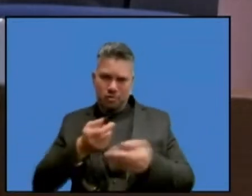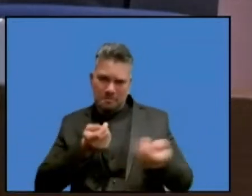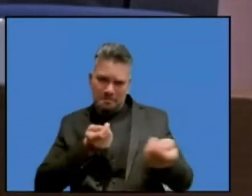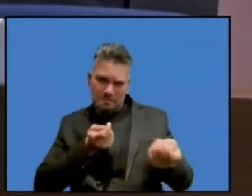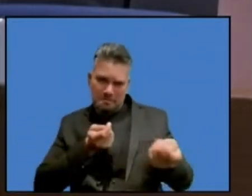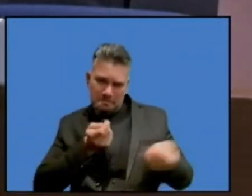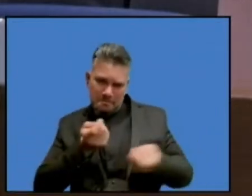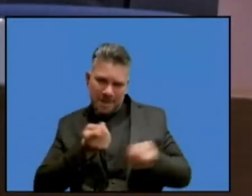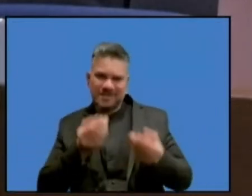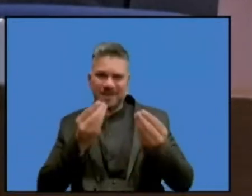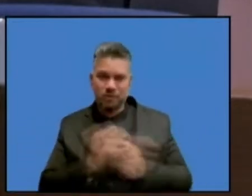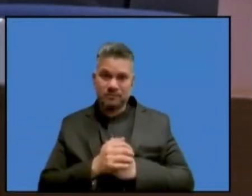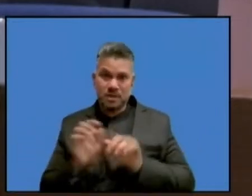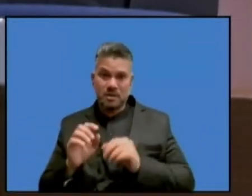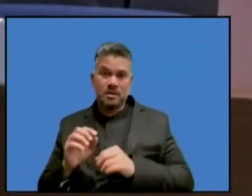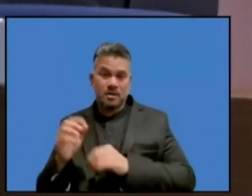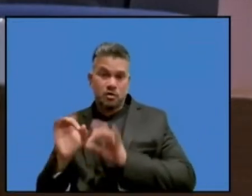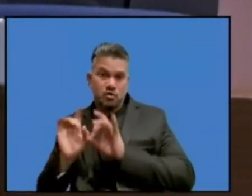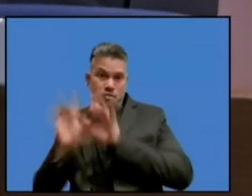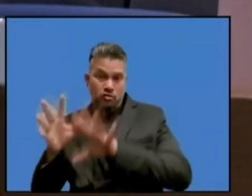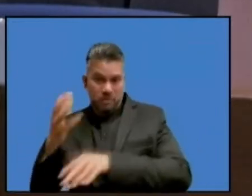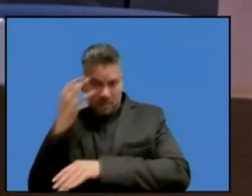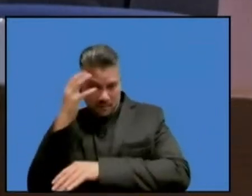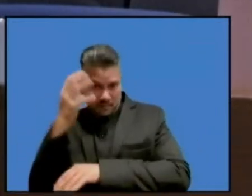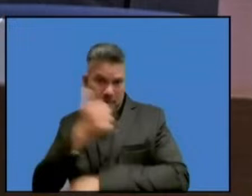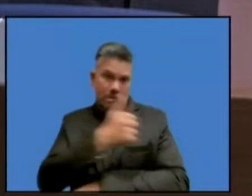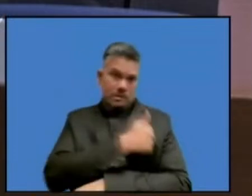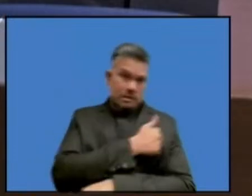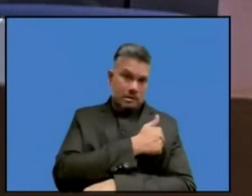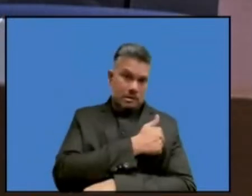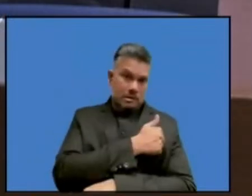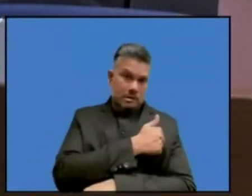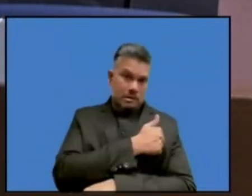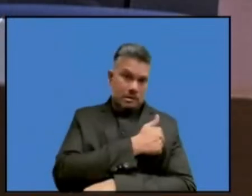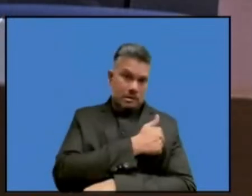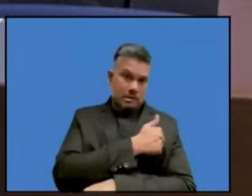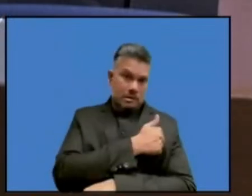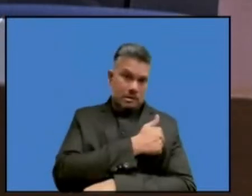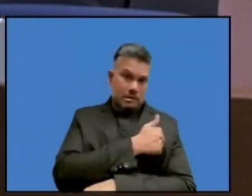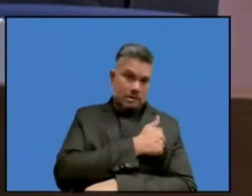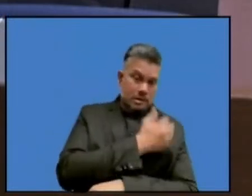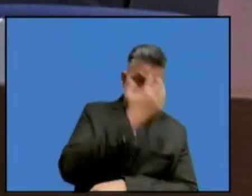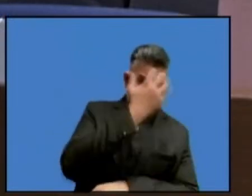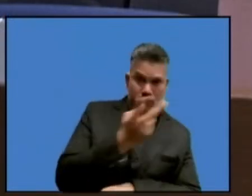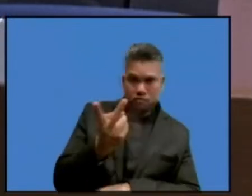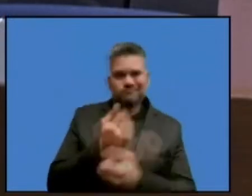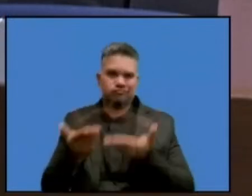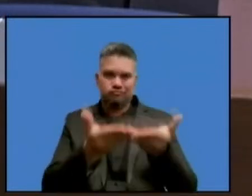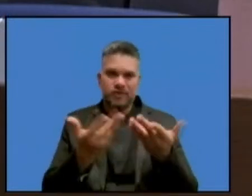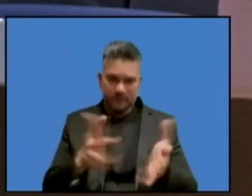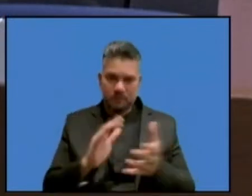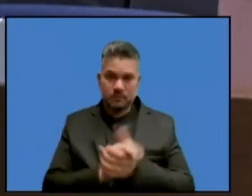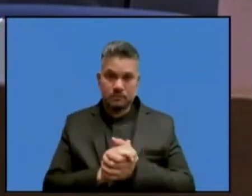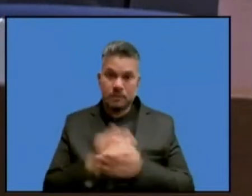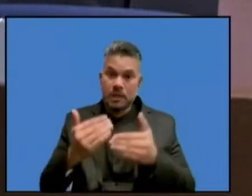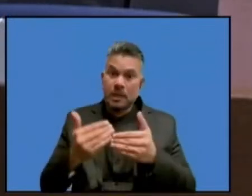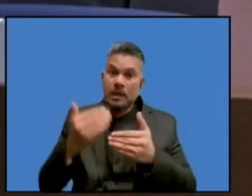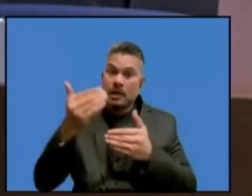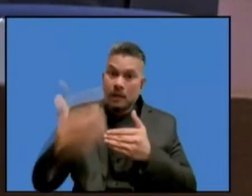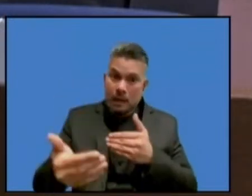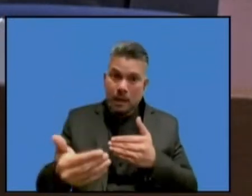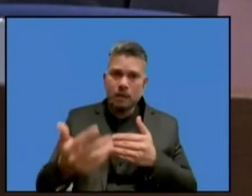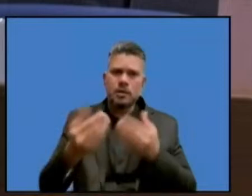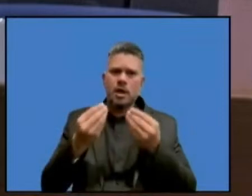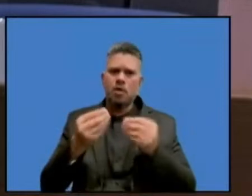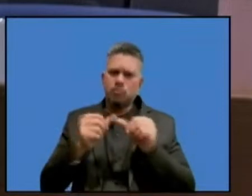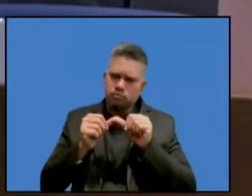Canada provided support. The next step would be fully fledged Social Security agreements ensuring equal treatment, maintenance of acquired rights,